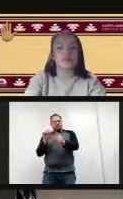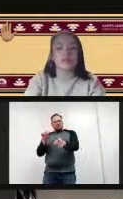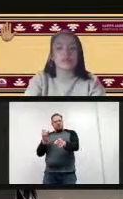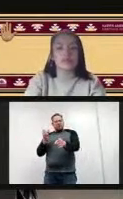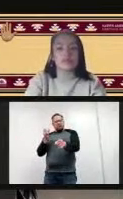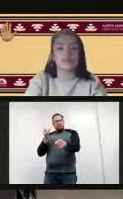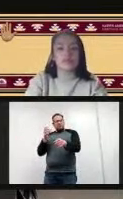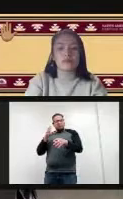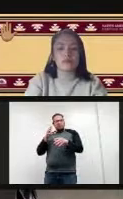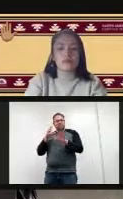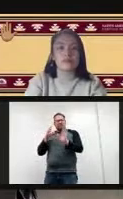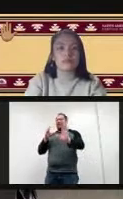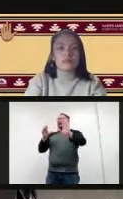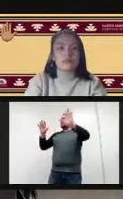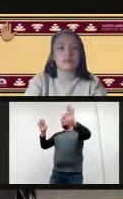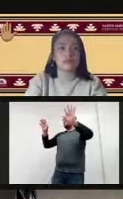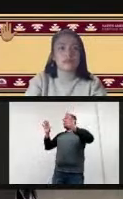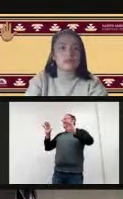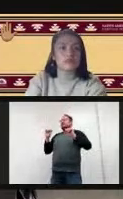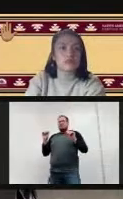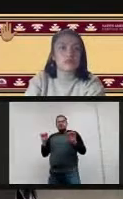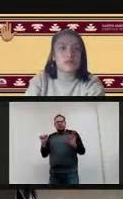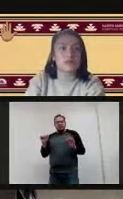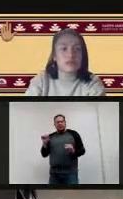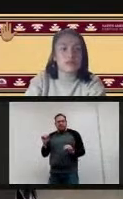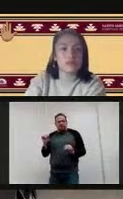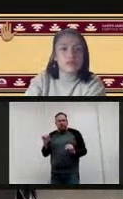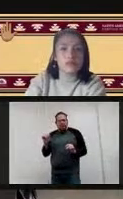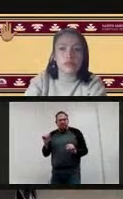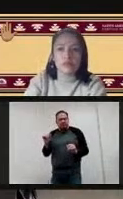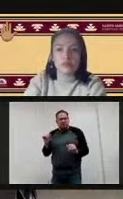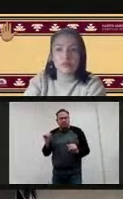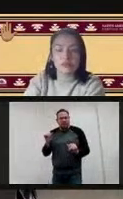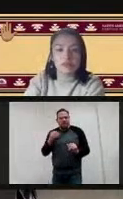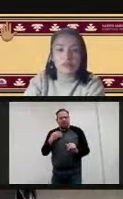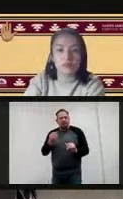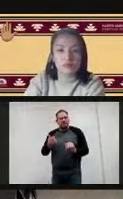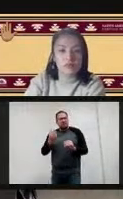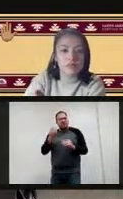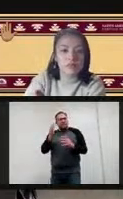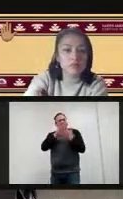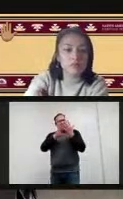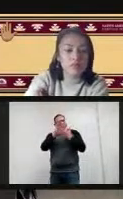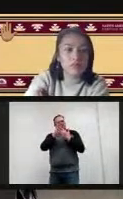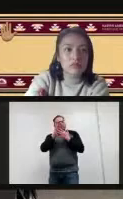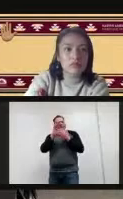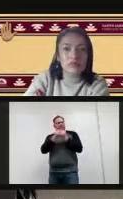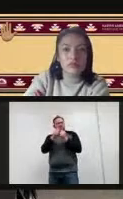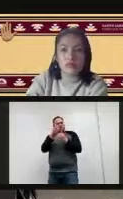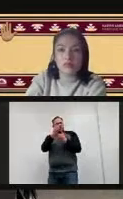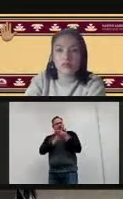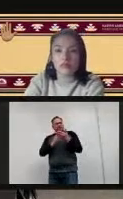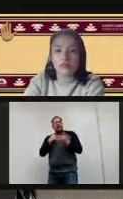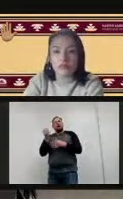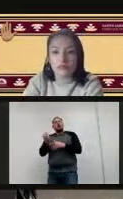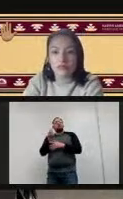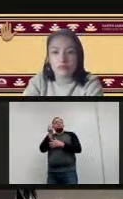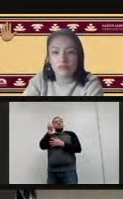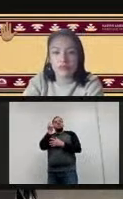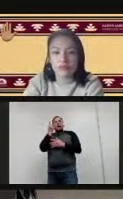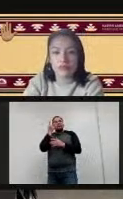Would empathy be a better word than humility? Because I'm a little confused with humility also. I understand